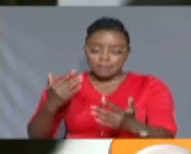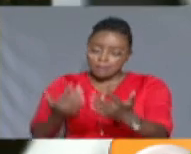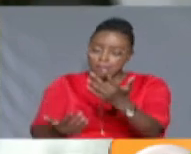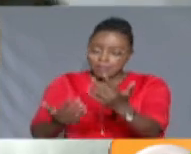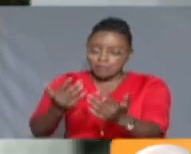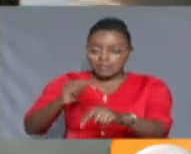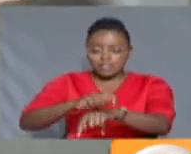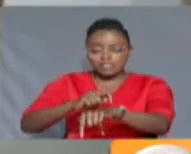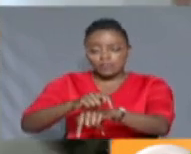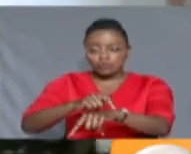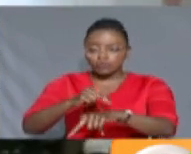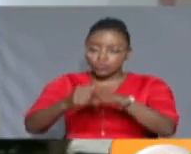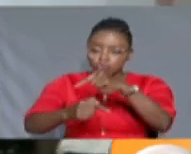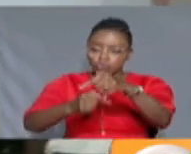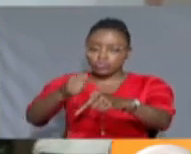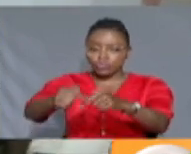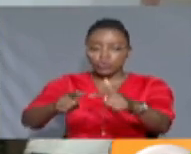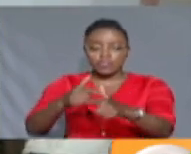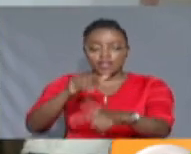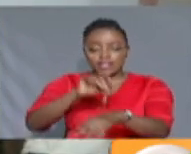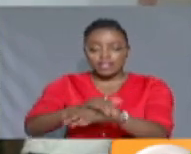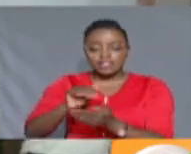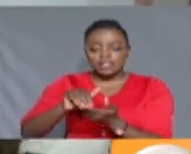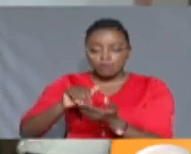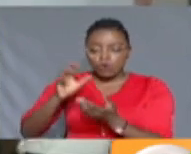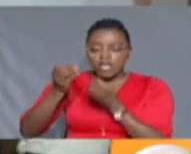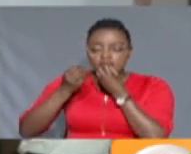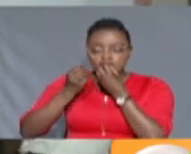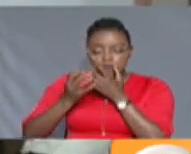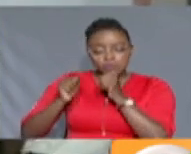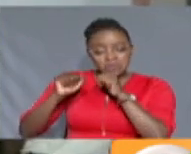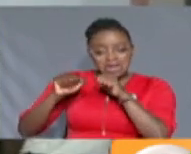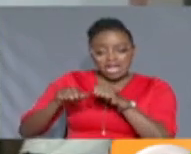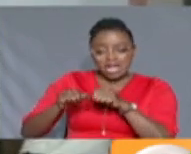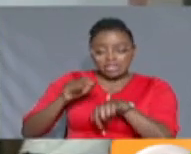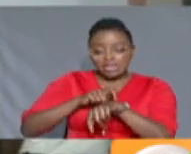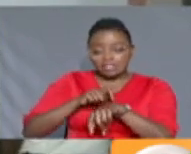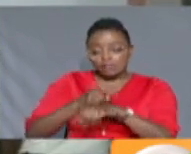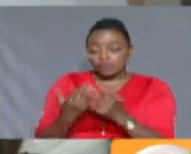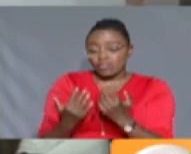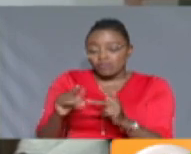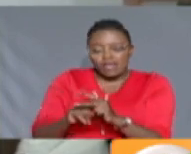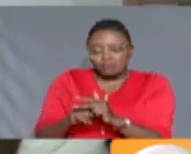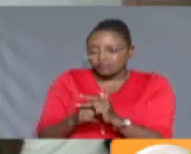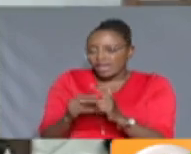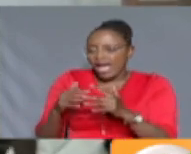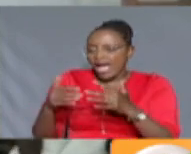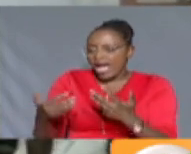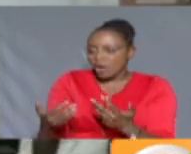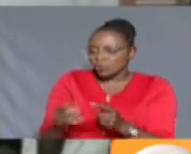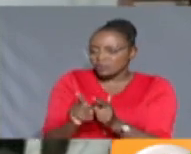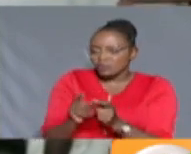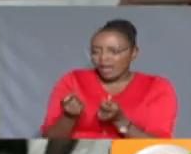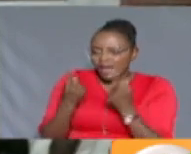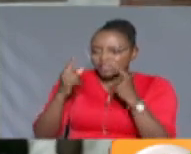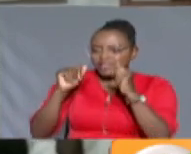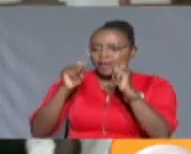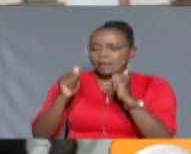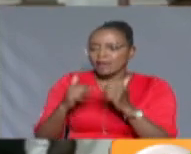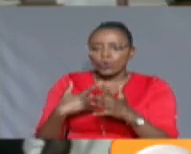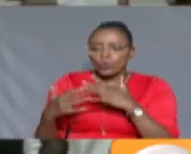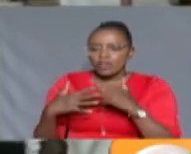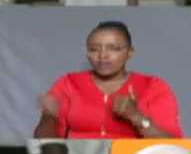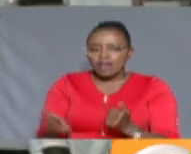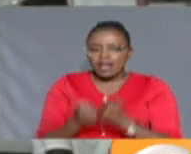But maybe as we move along, we'll be able to get more details as to the cause of the fire, because we are yet to understand what exactly